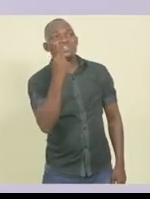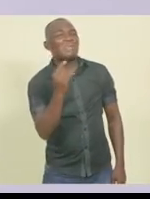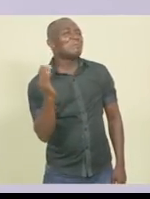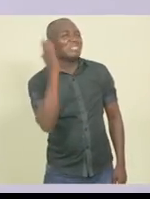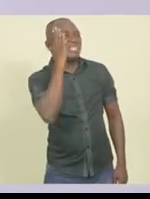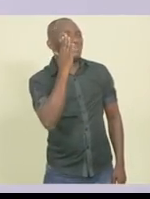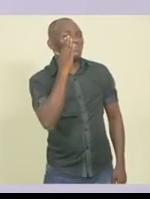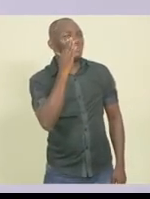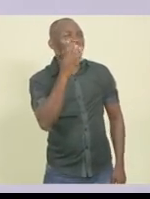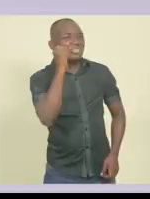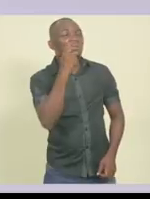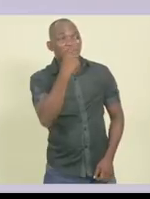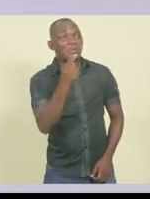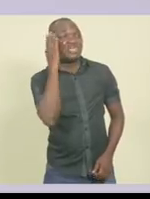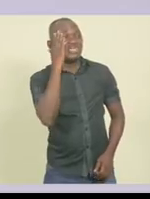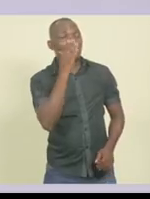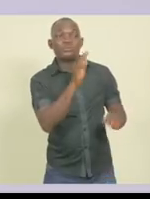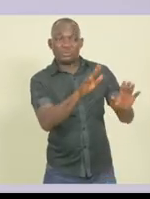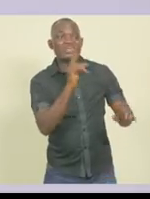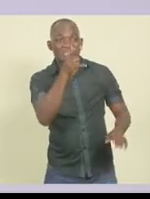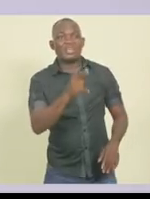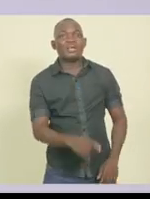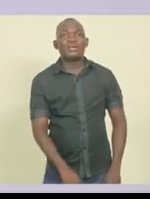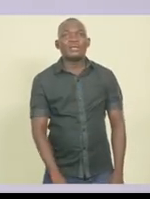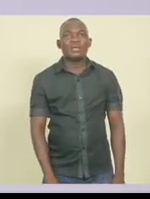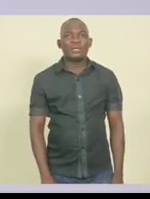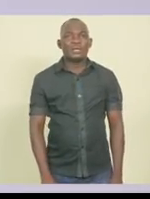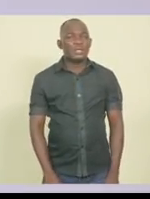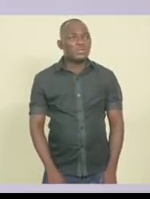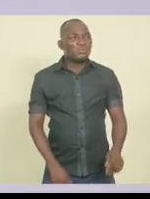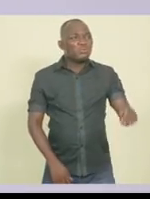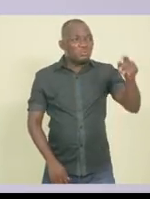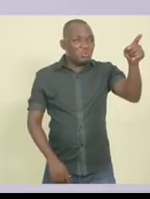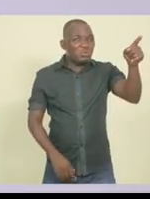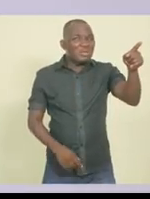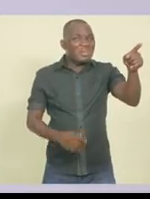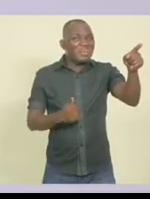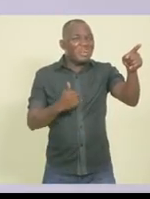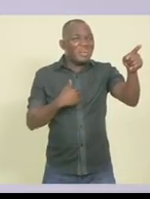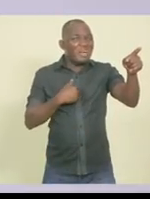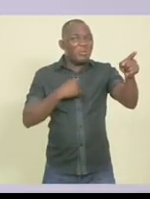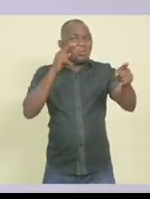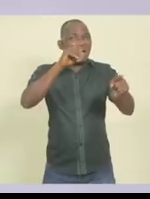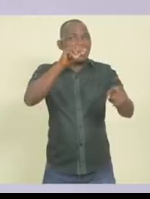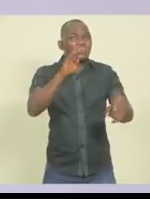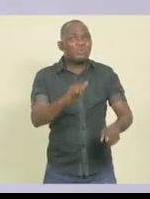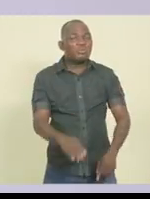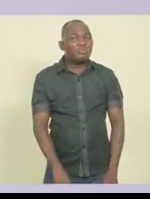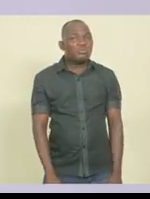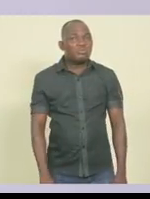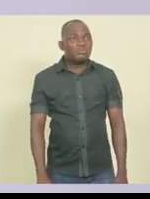that is coming for you is now marinating. You had one job.